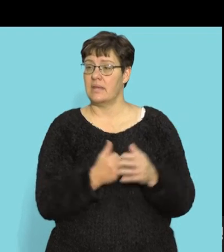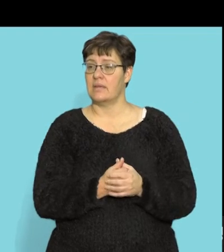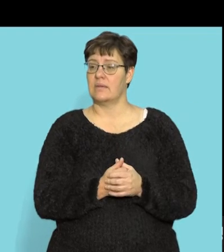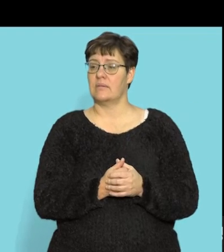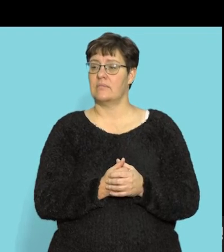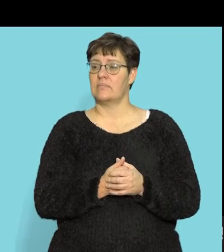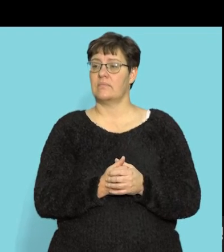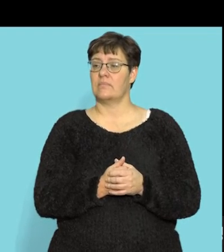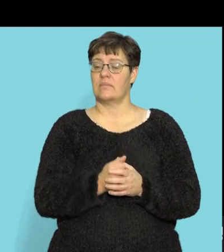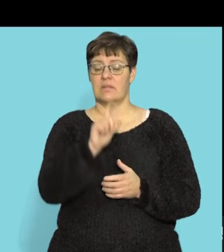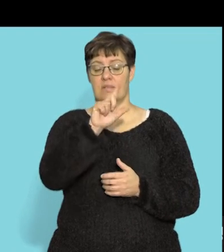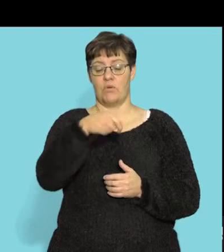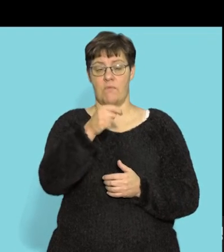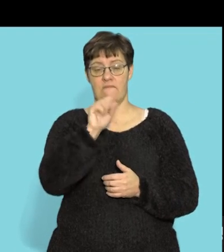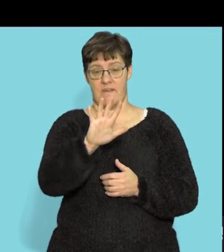what?